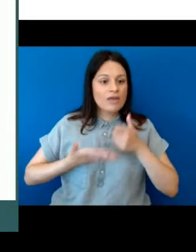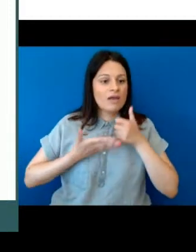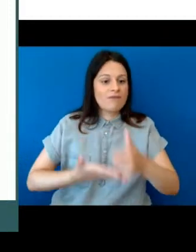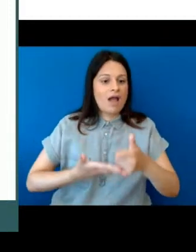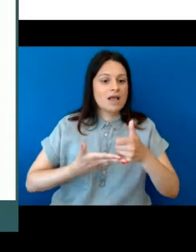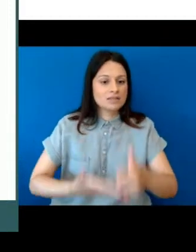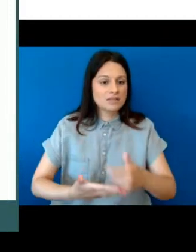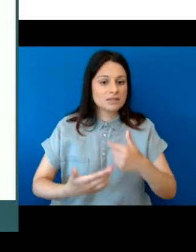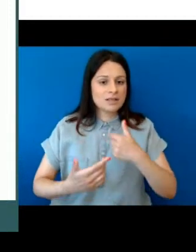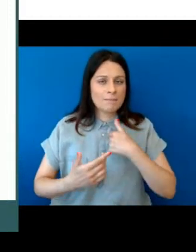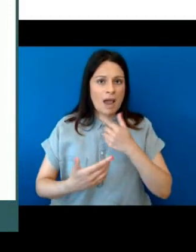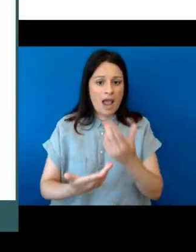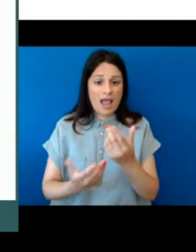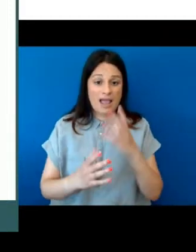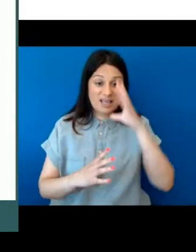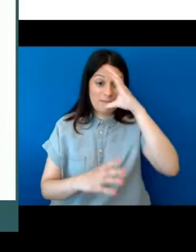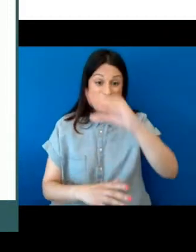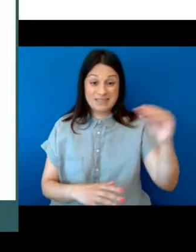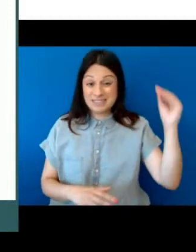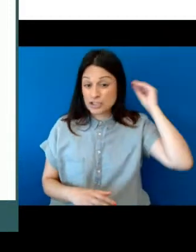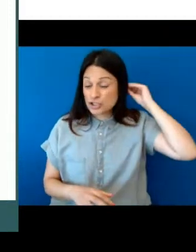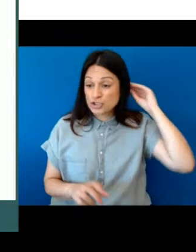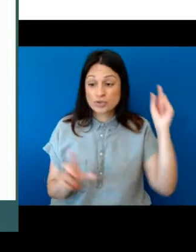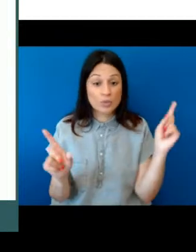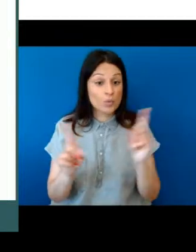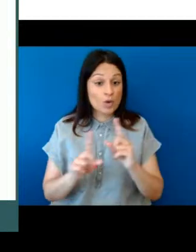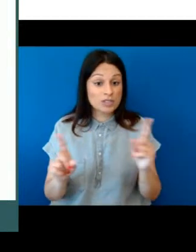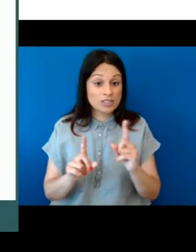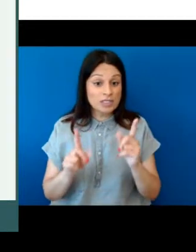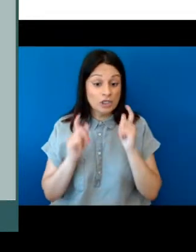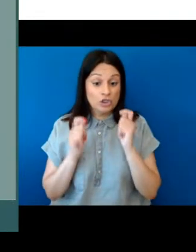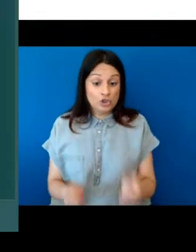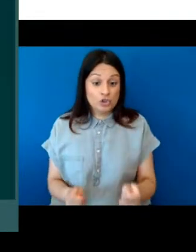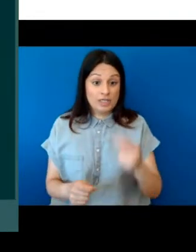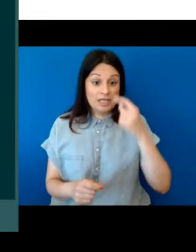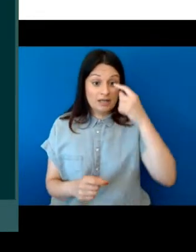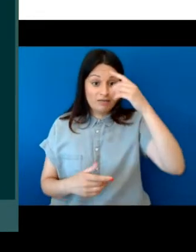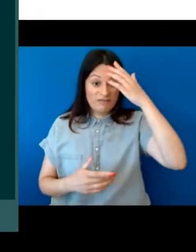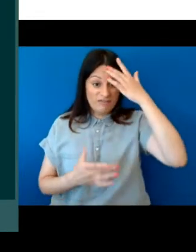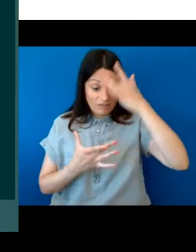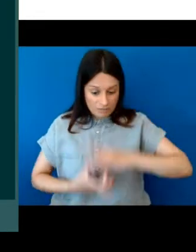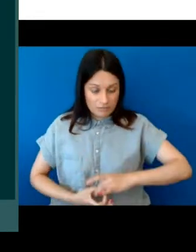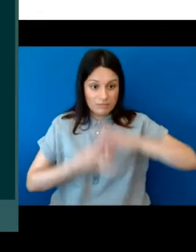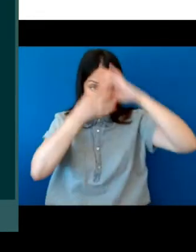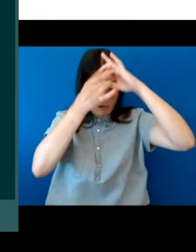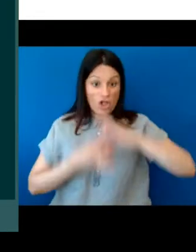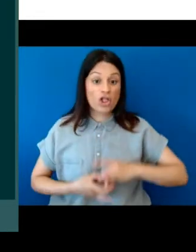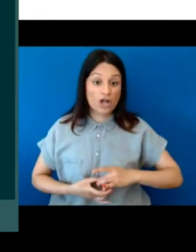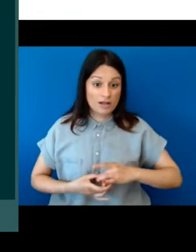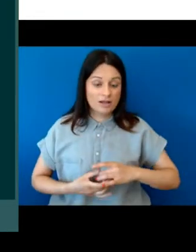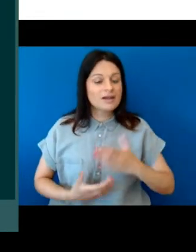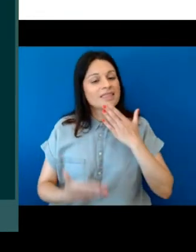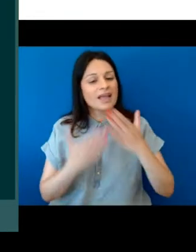take-home message is treat the whole airway. Thank you for listening.